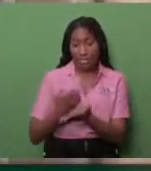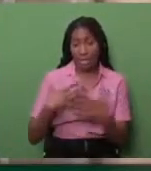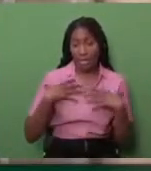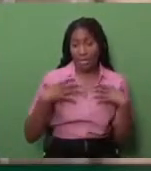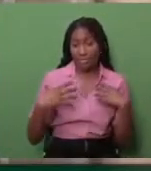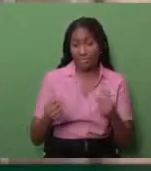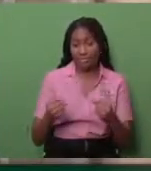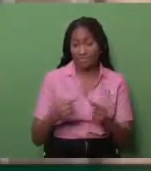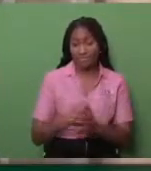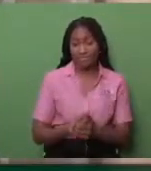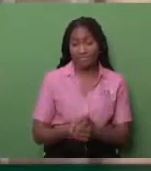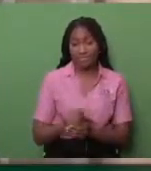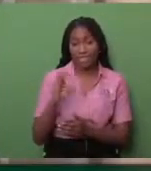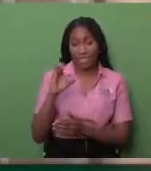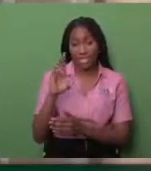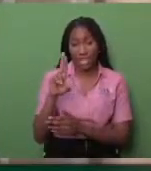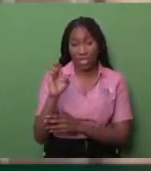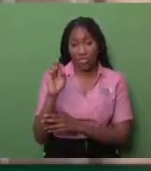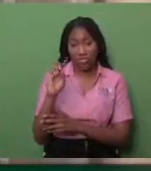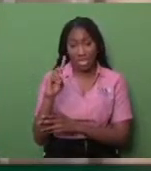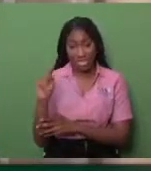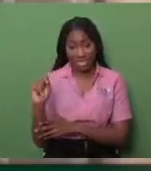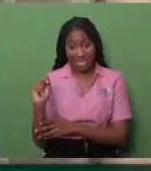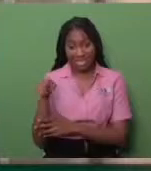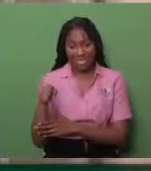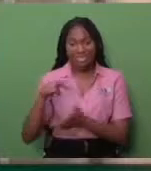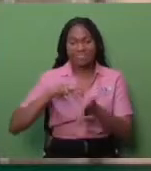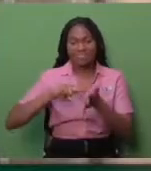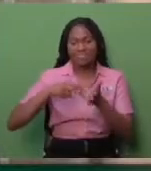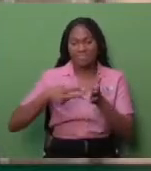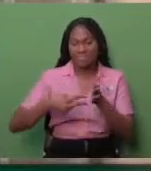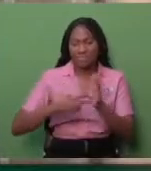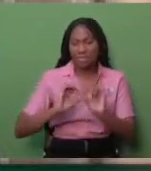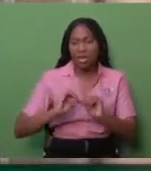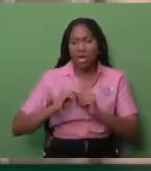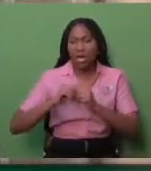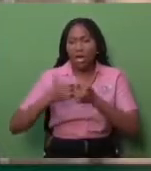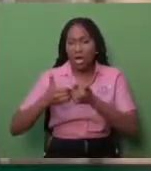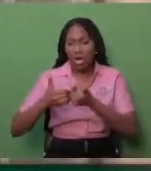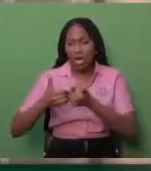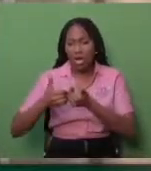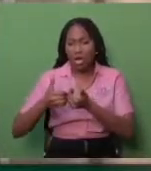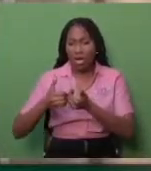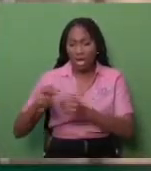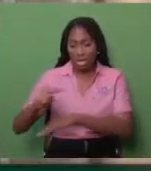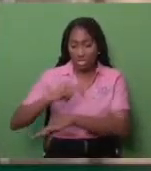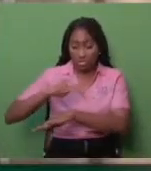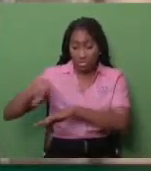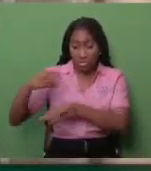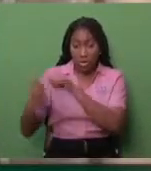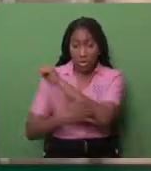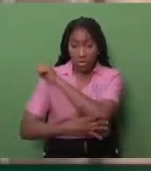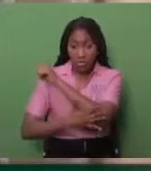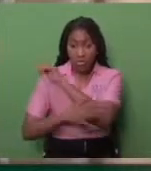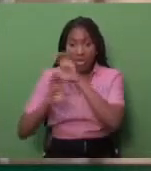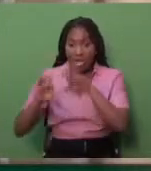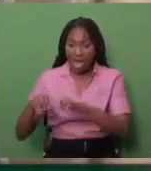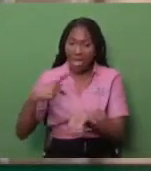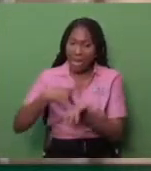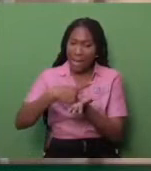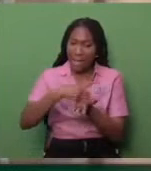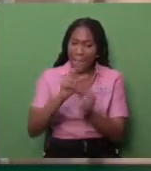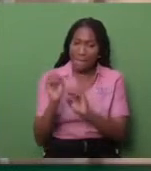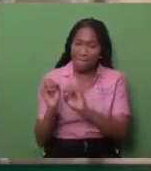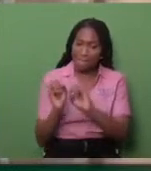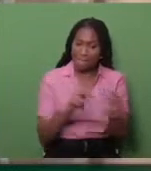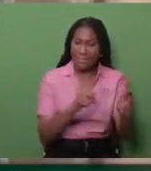credit rating speaks to a nation's ability to repay its debts. So we have this massive debt buildup, and then the rating tells